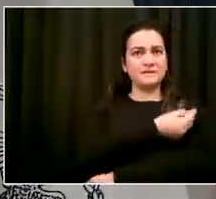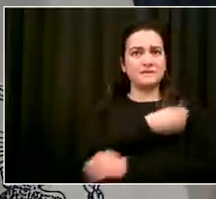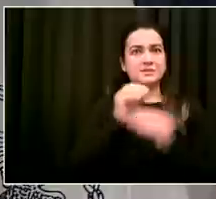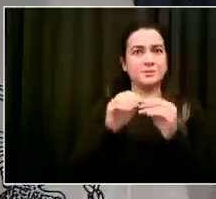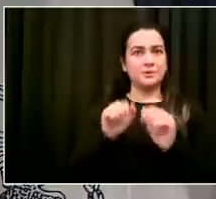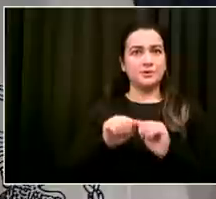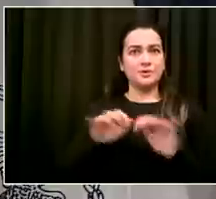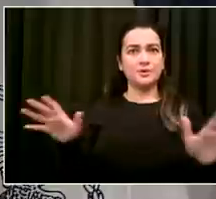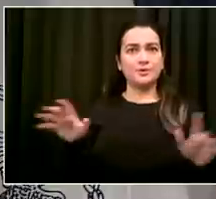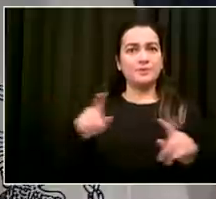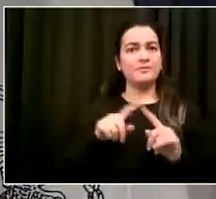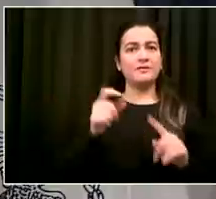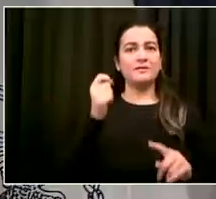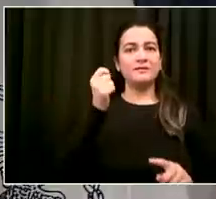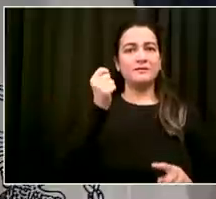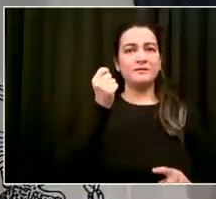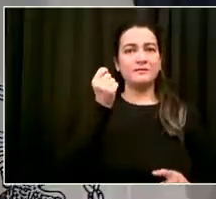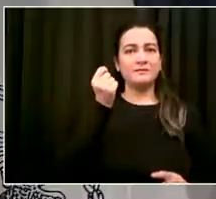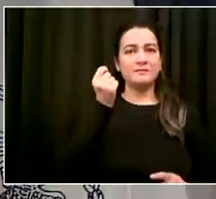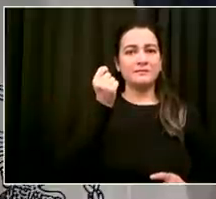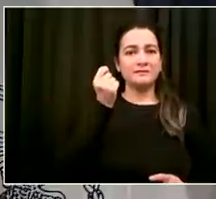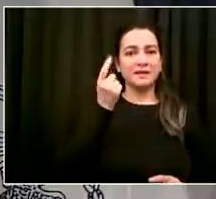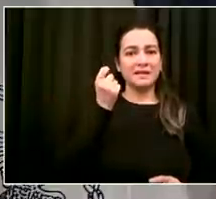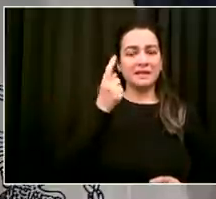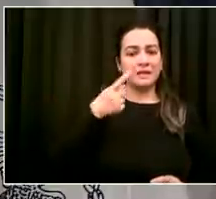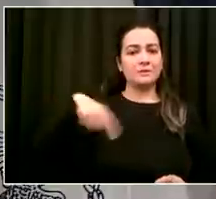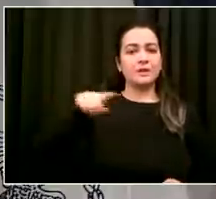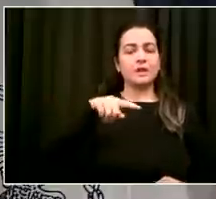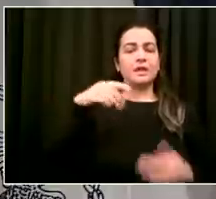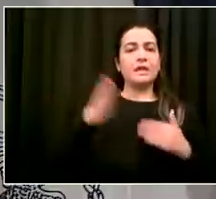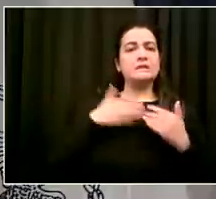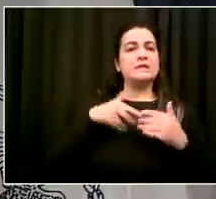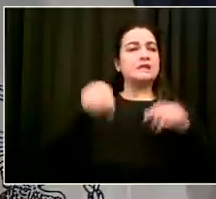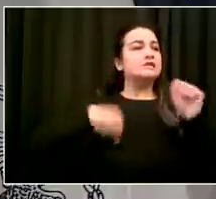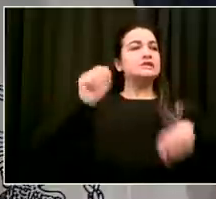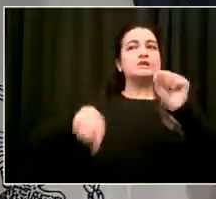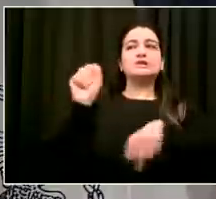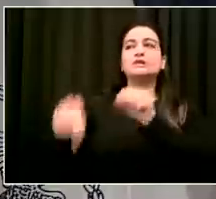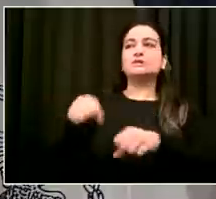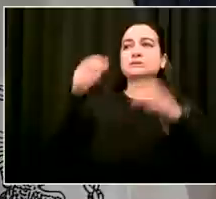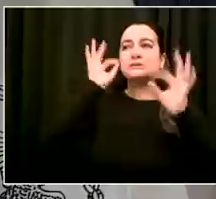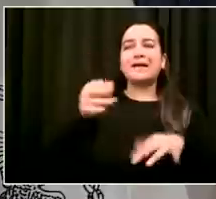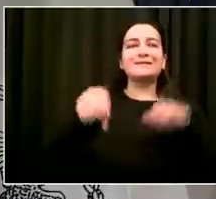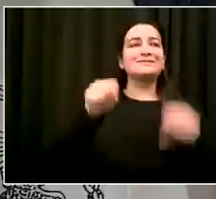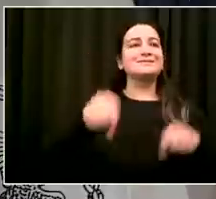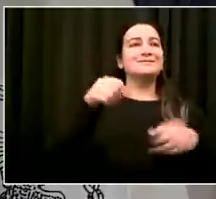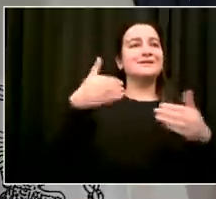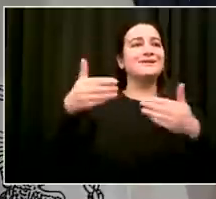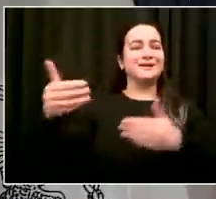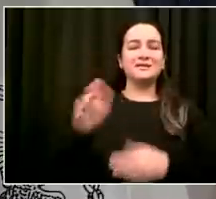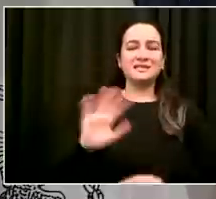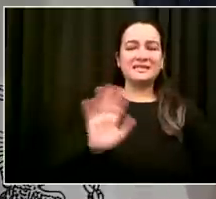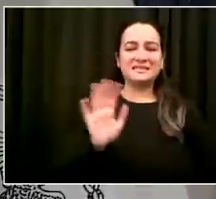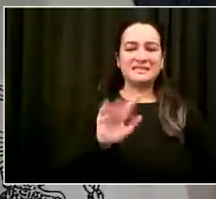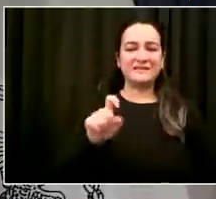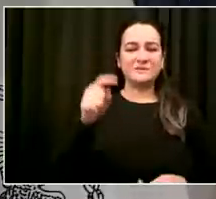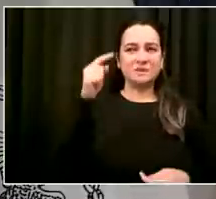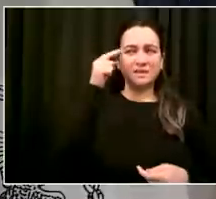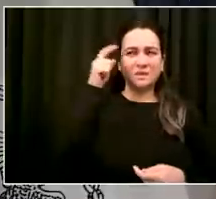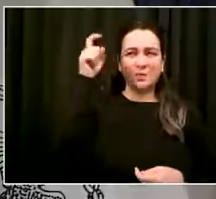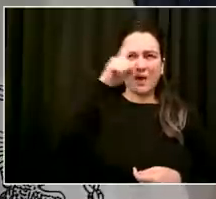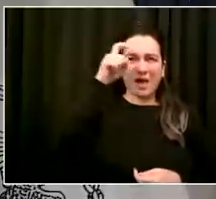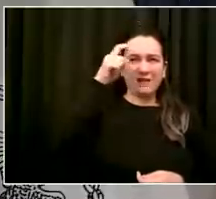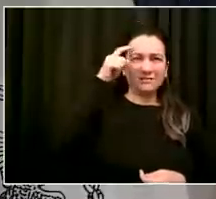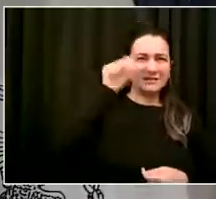seeing a lot of interest in the vaccine. The more who get vaccinated, the better. So that's something we're going to be assessing